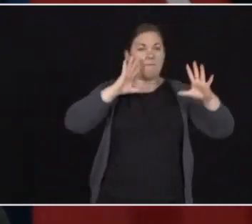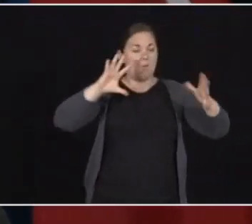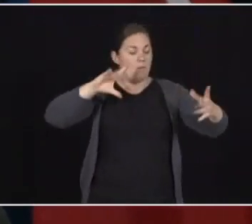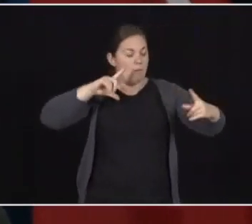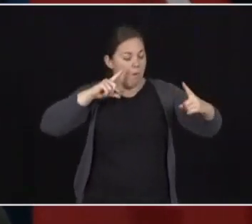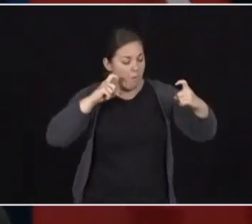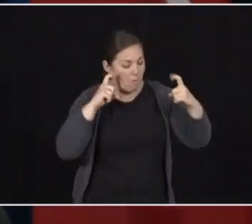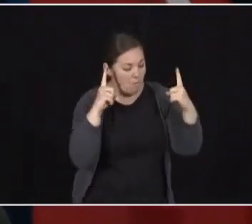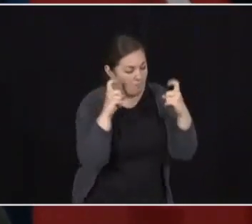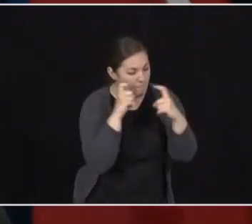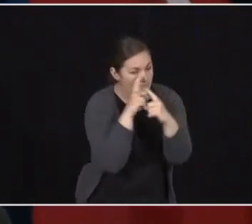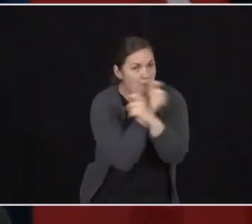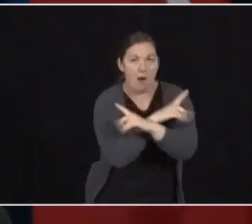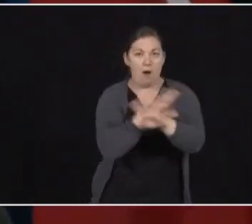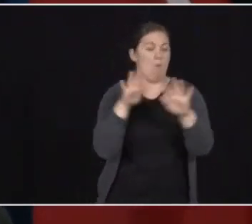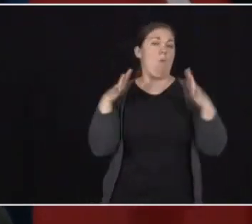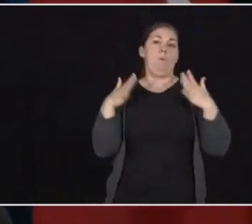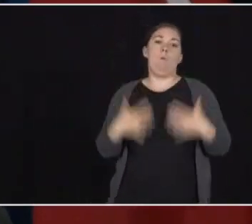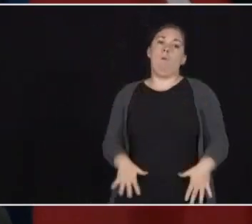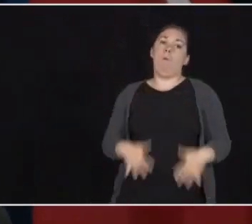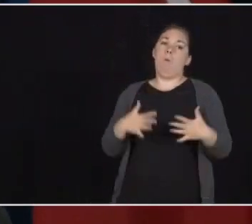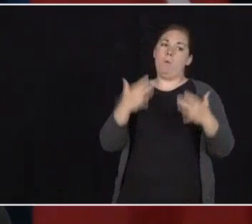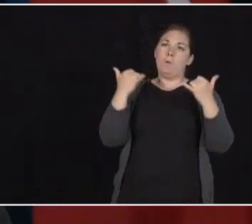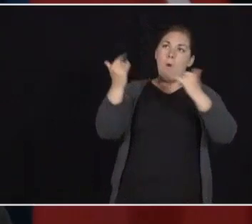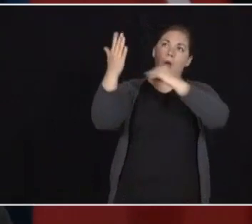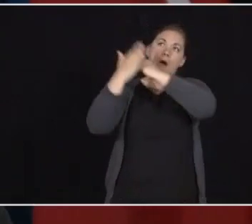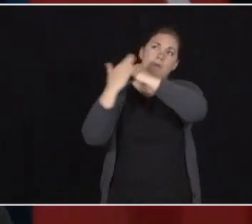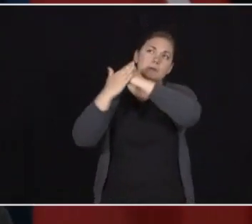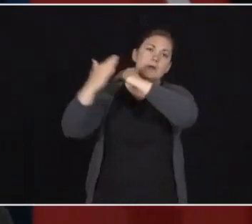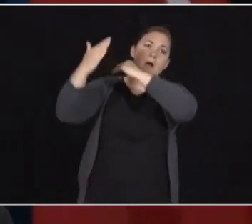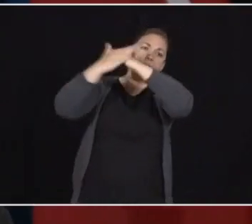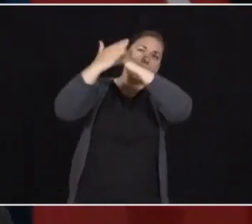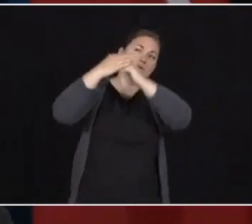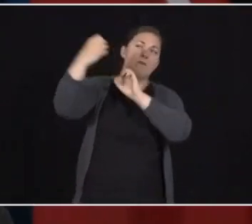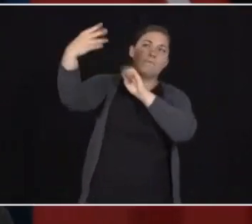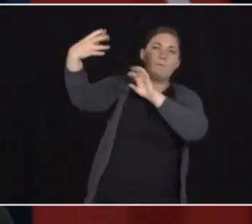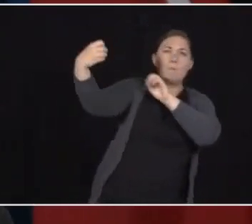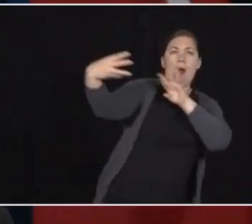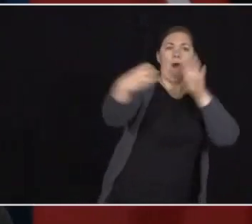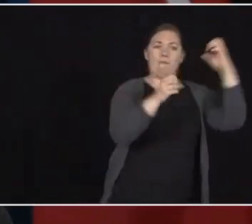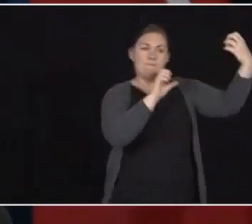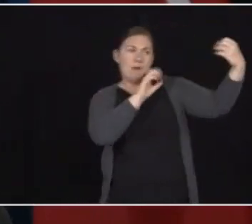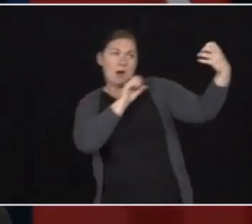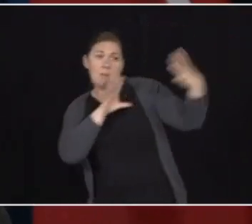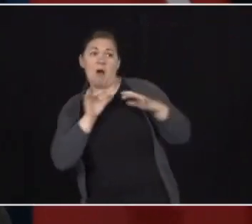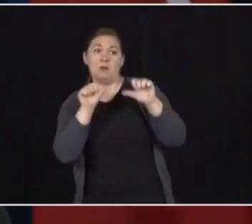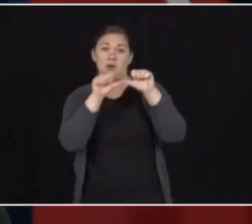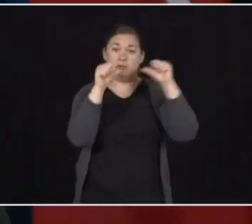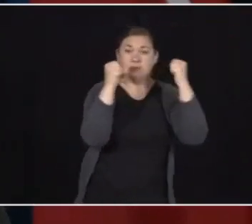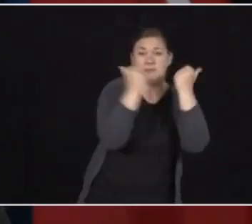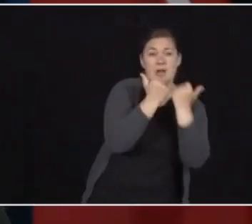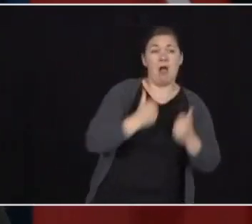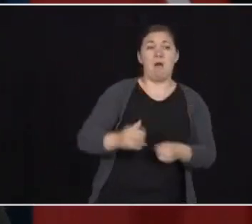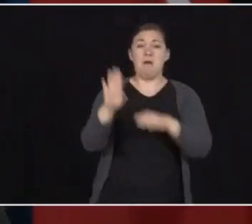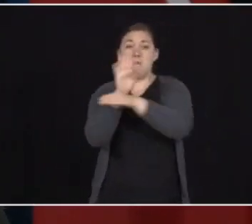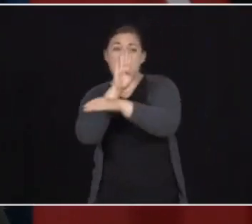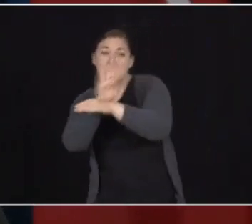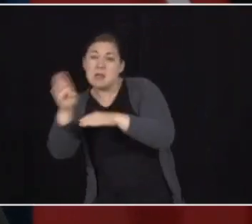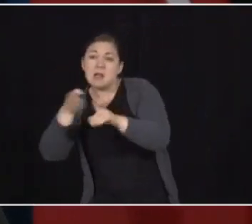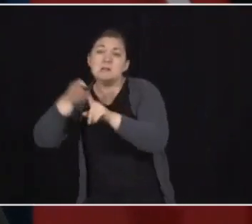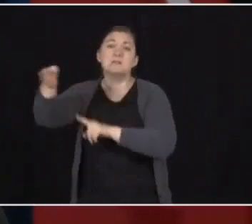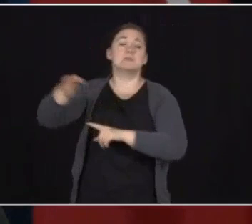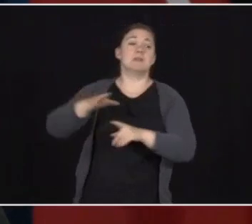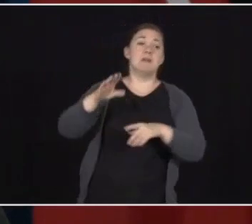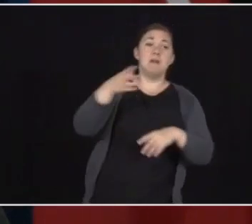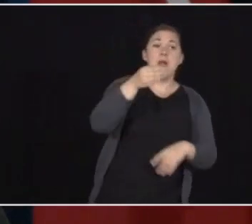and we're just getting input from stakeholders across the province, associations across the province, and elected officials